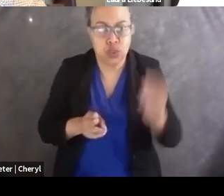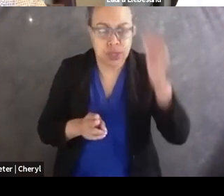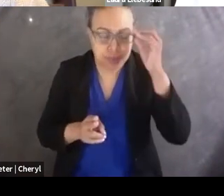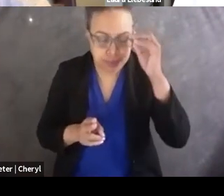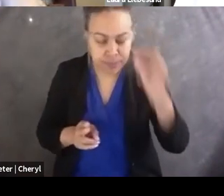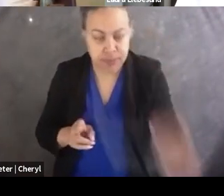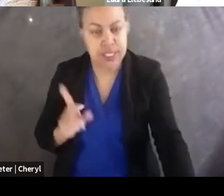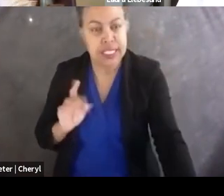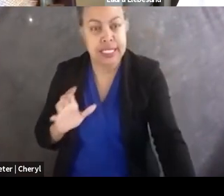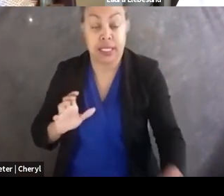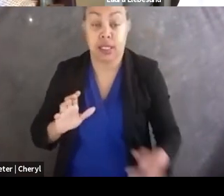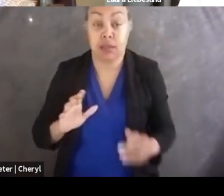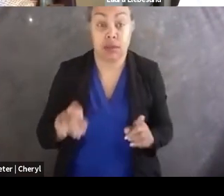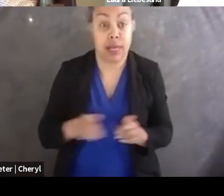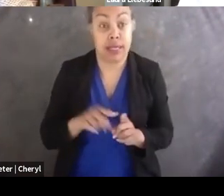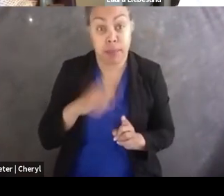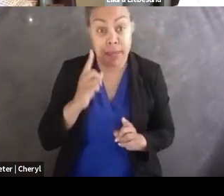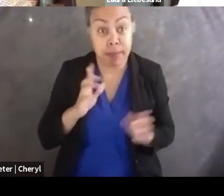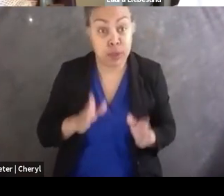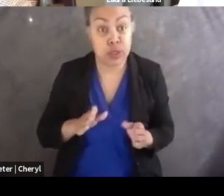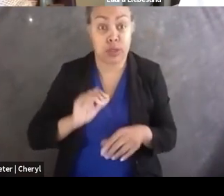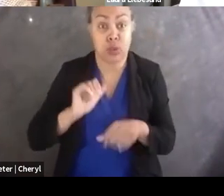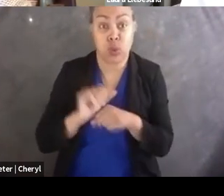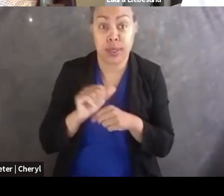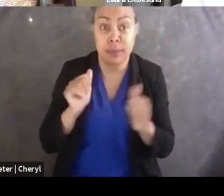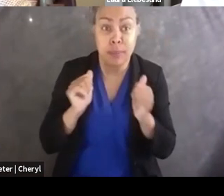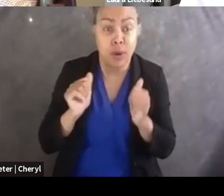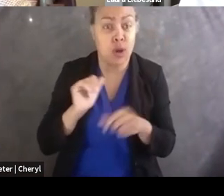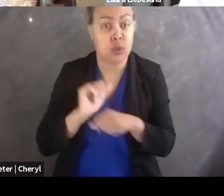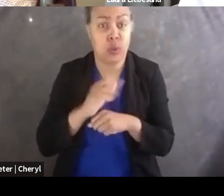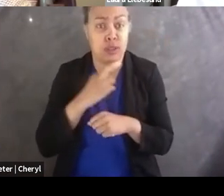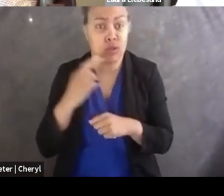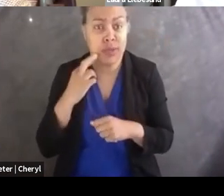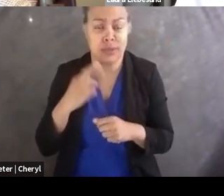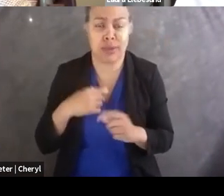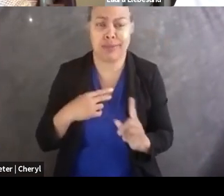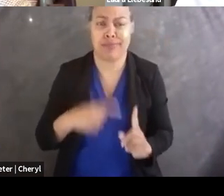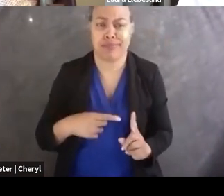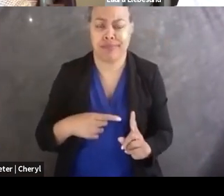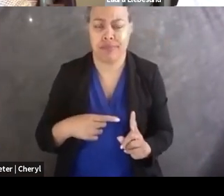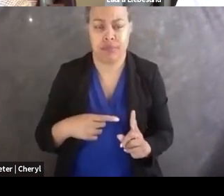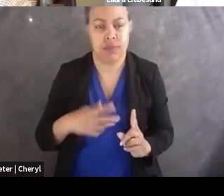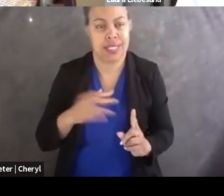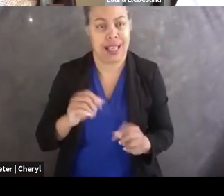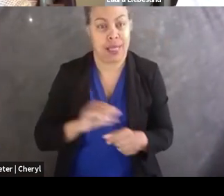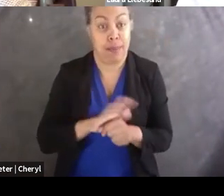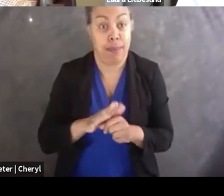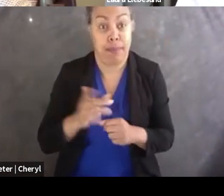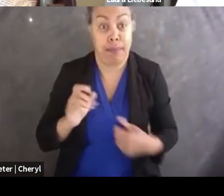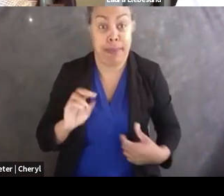the restaurants, working at bars. And I think the pandemic really